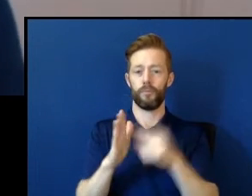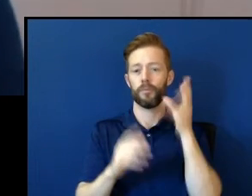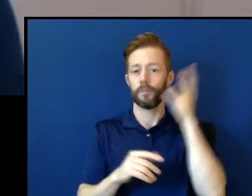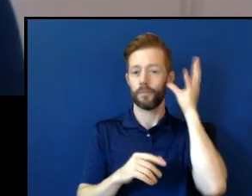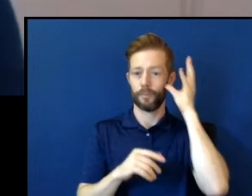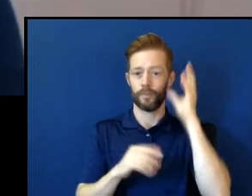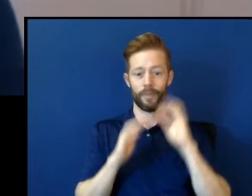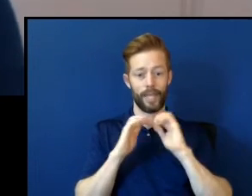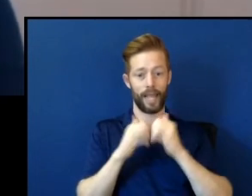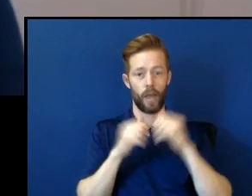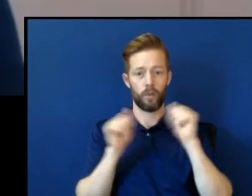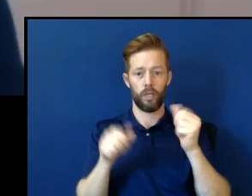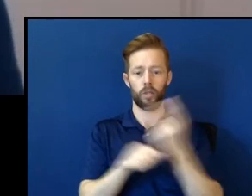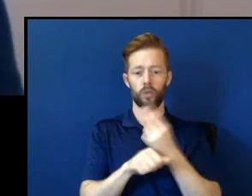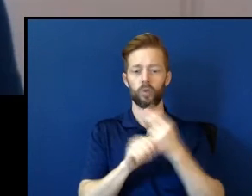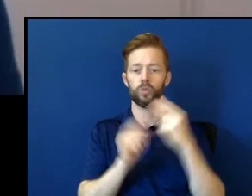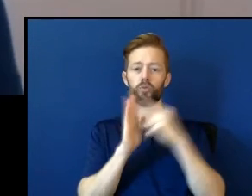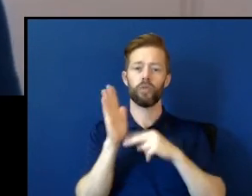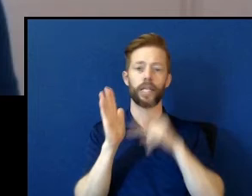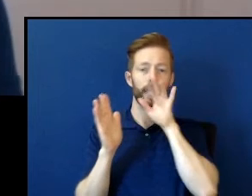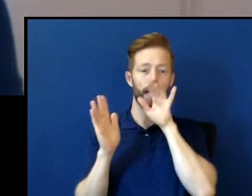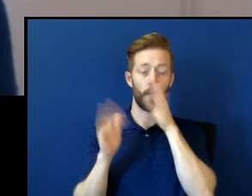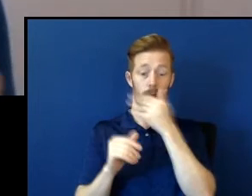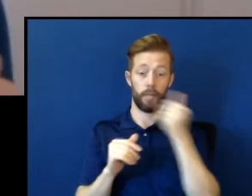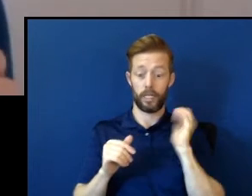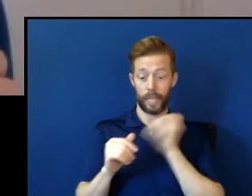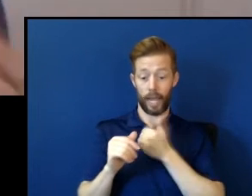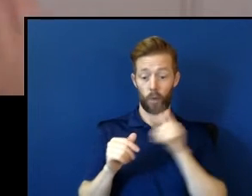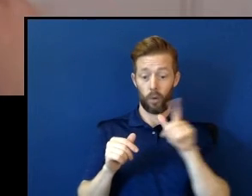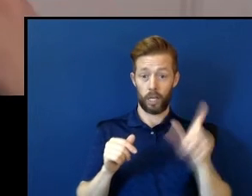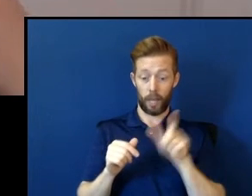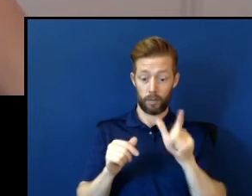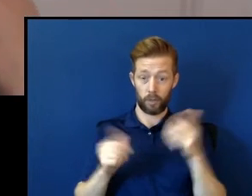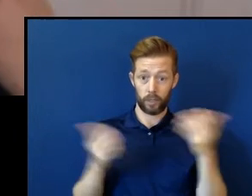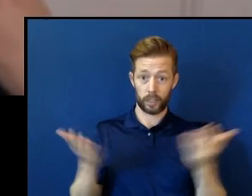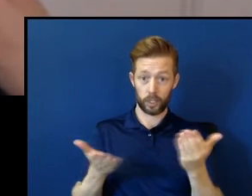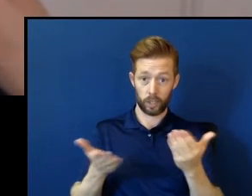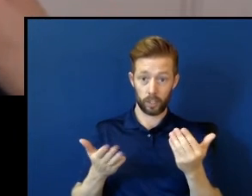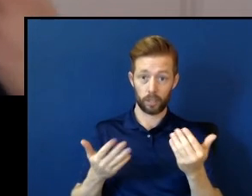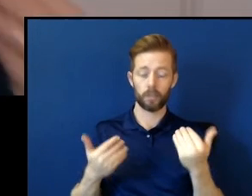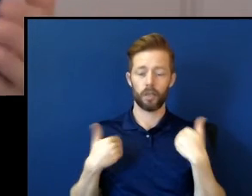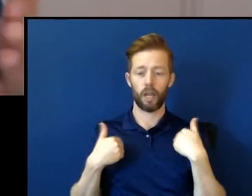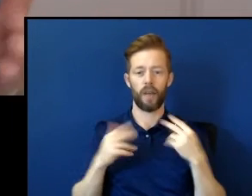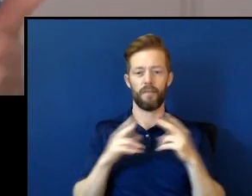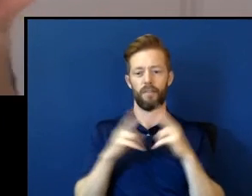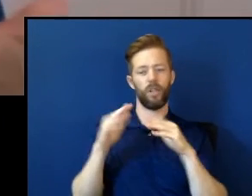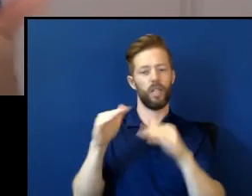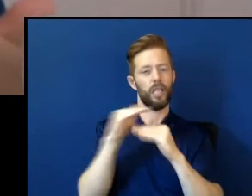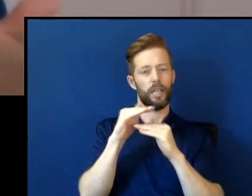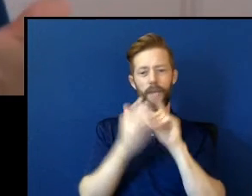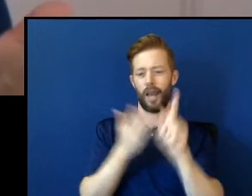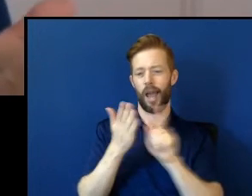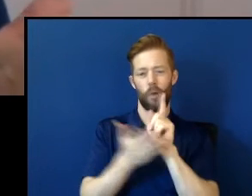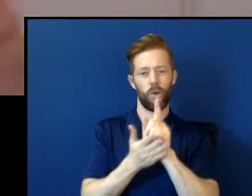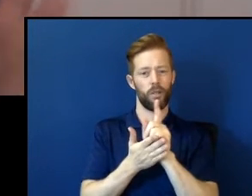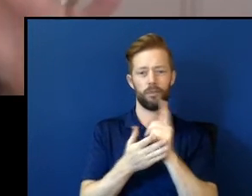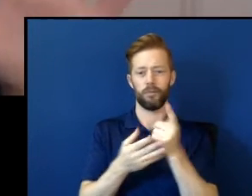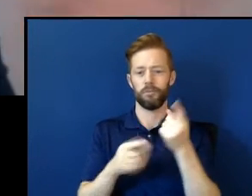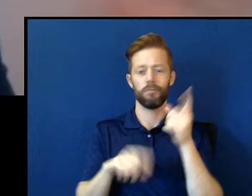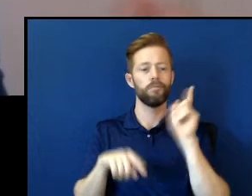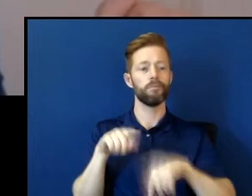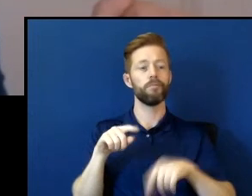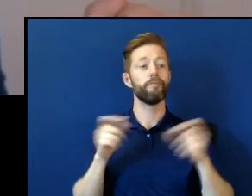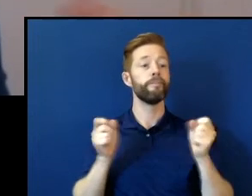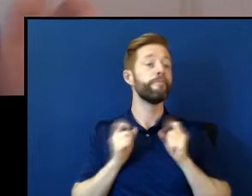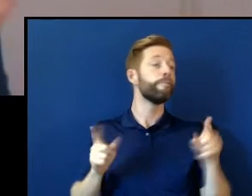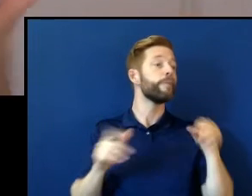it. I show parents how you could use read alouds, because our libraries here have very limited hours and you can't